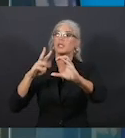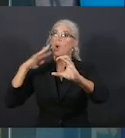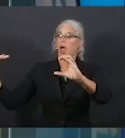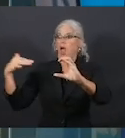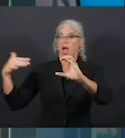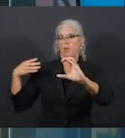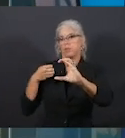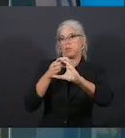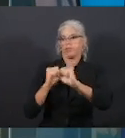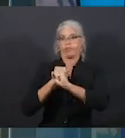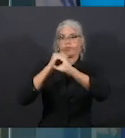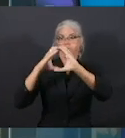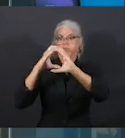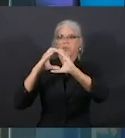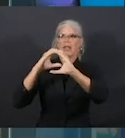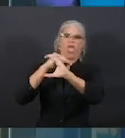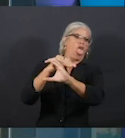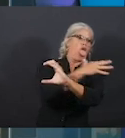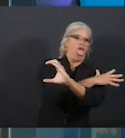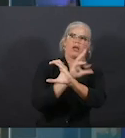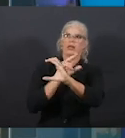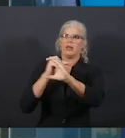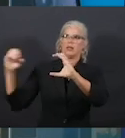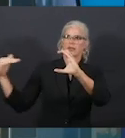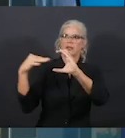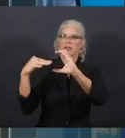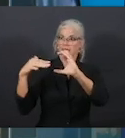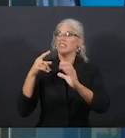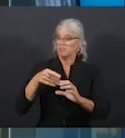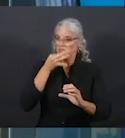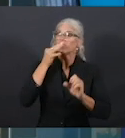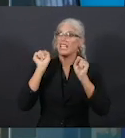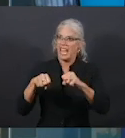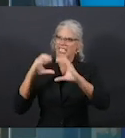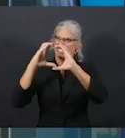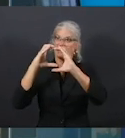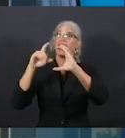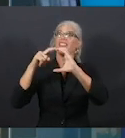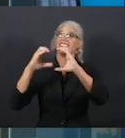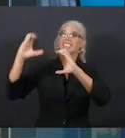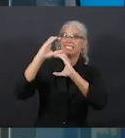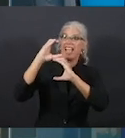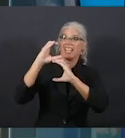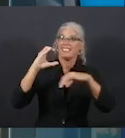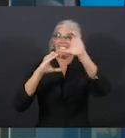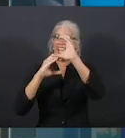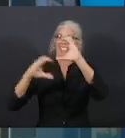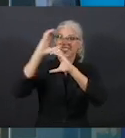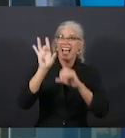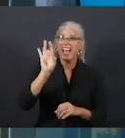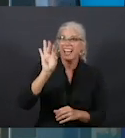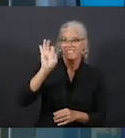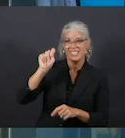We got items anywhere from 18 inches all the way to 42 inches, and then we can stack it up to about 8 feet high. So again, imagine